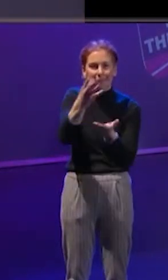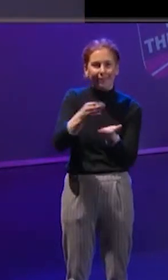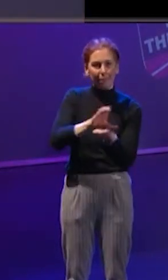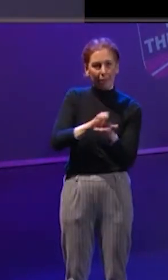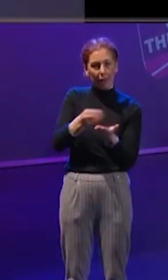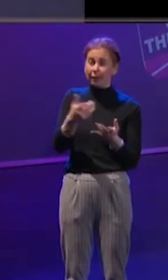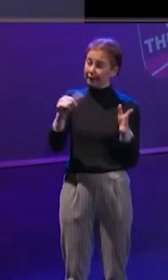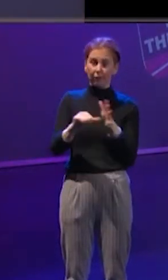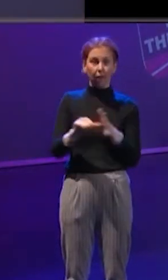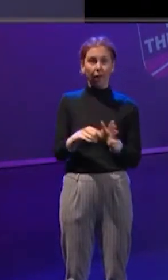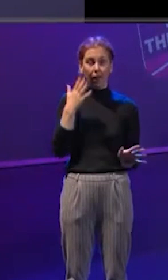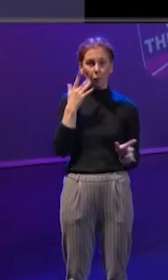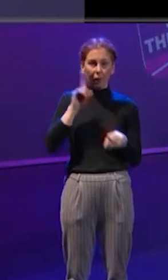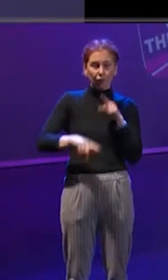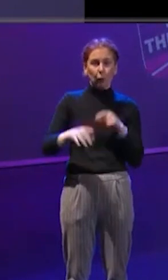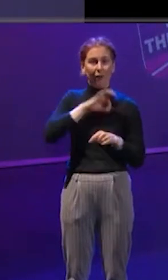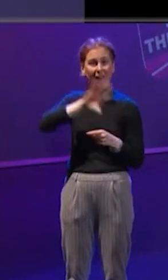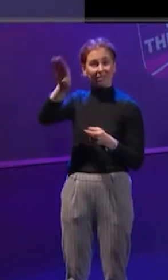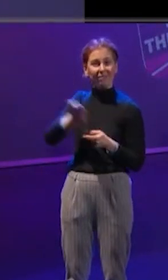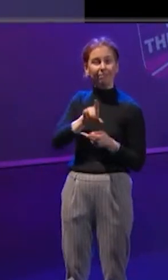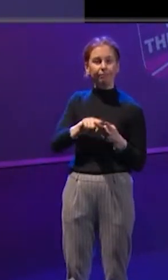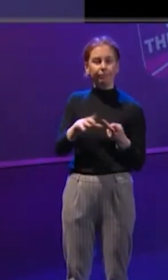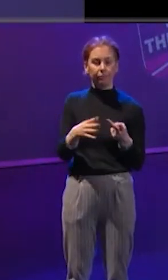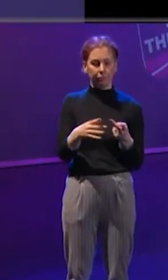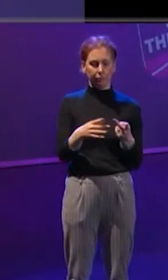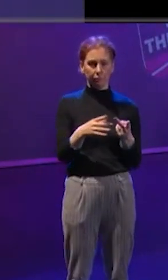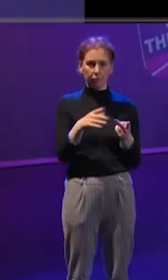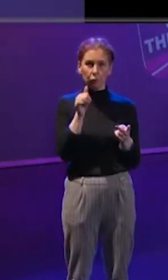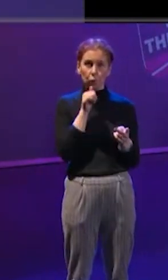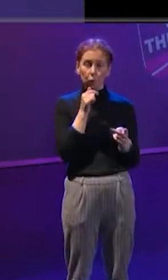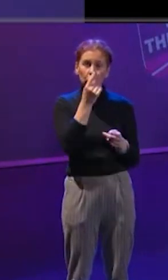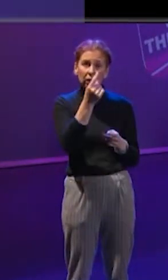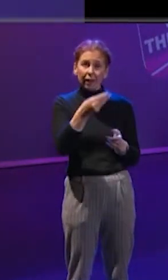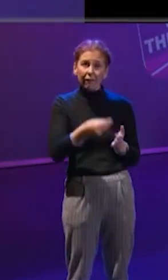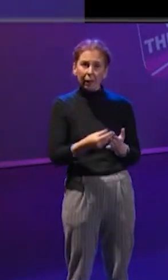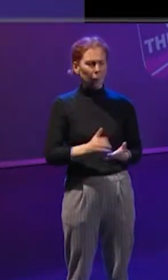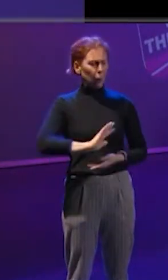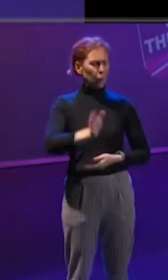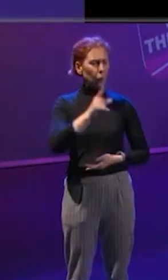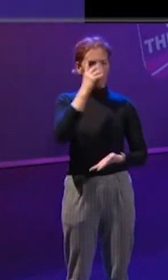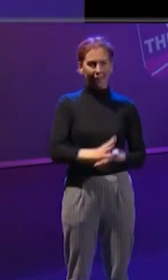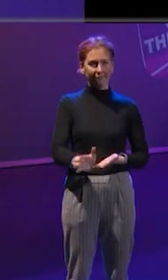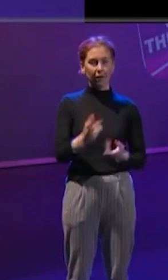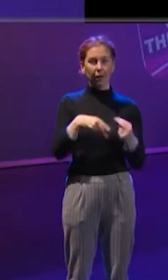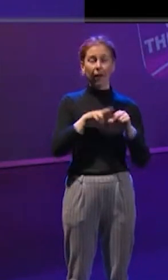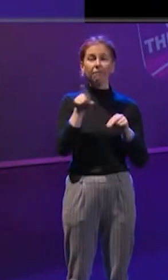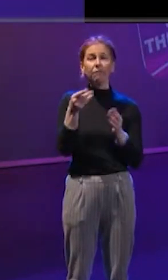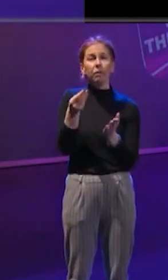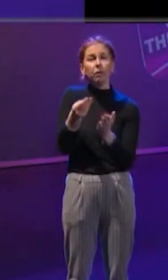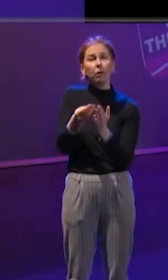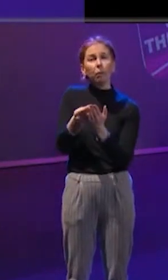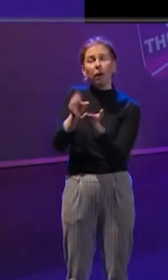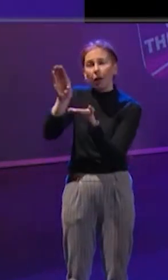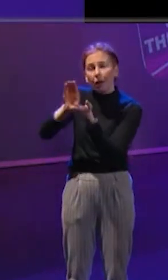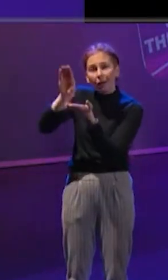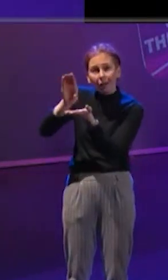way. I truly believe that you should never use your own money. I think if you can't raise money for a project, you shouldn't be doing the project. Is the world